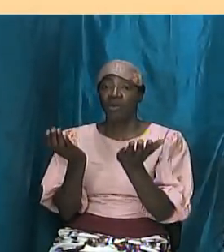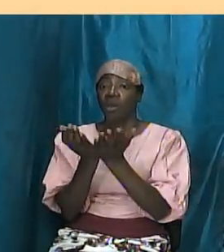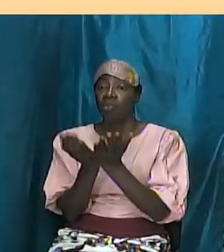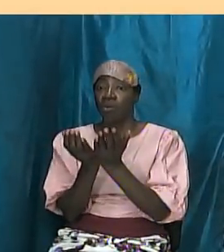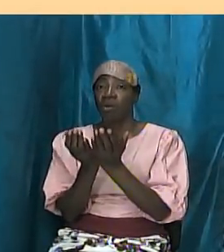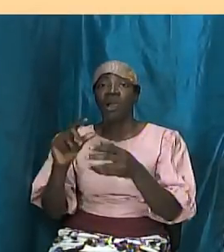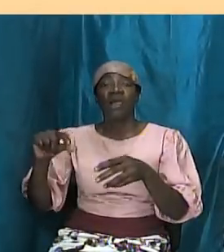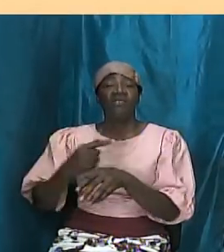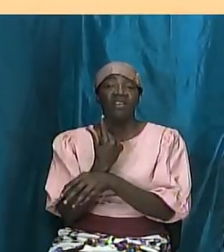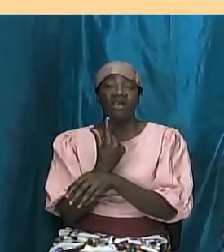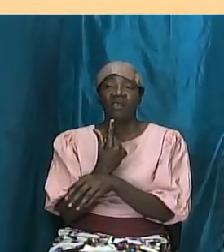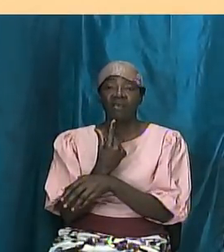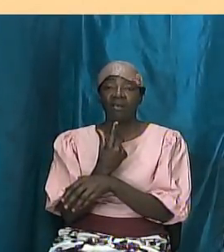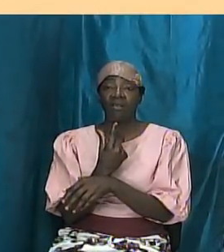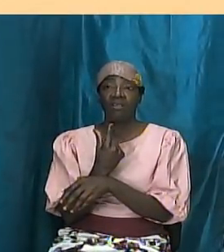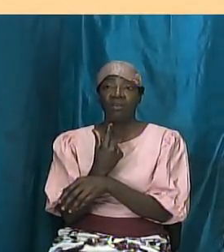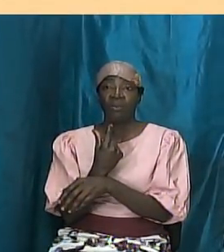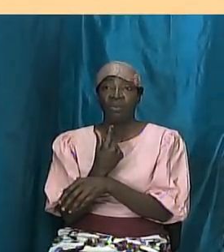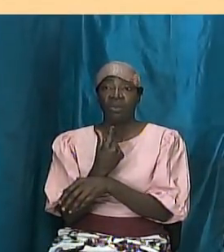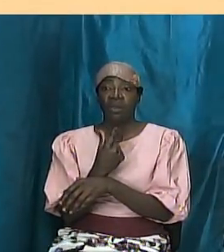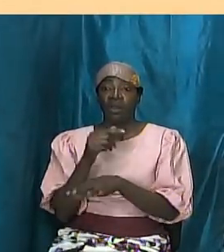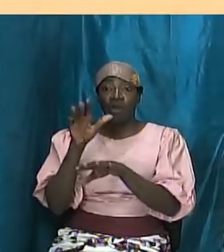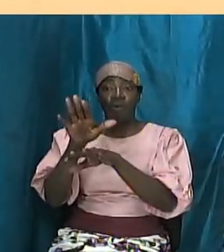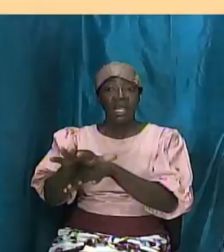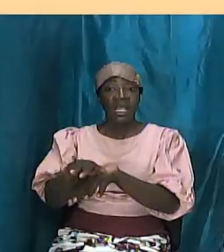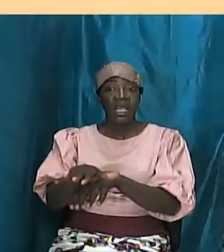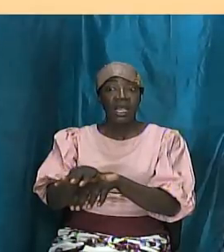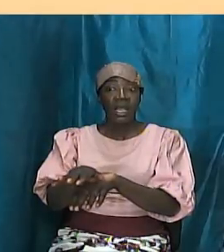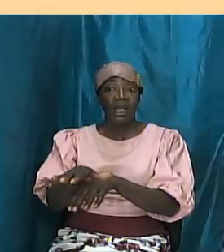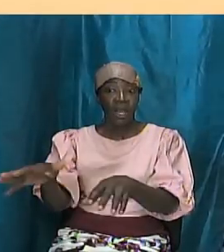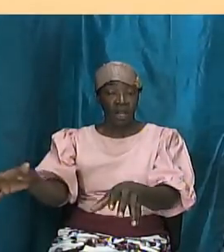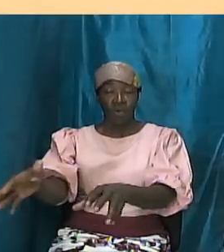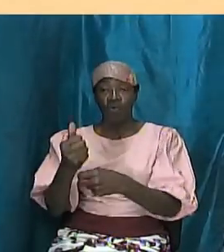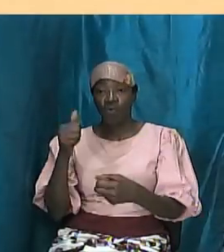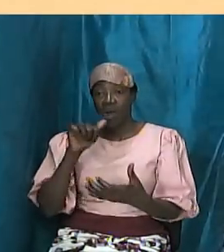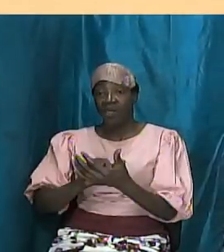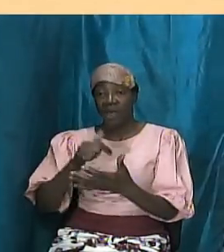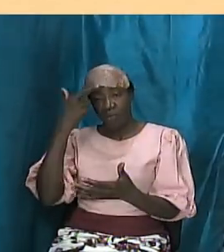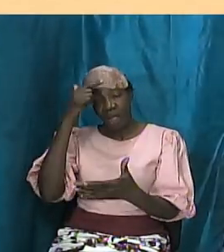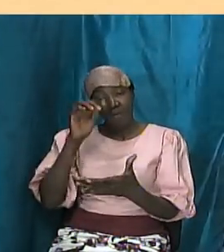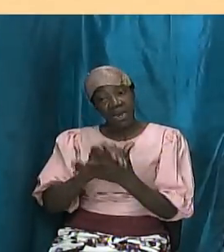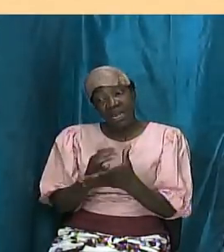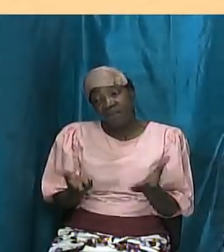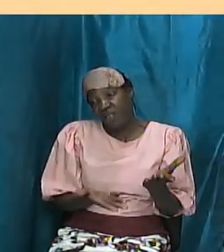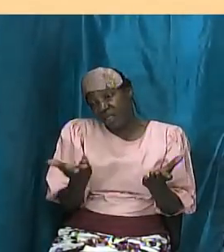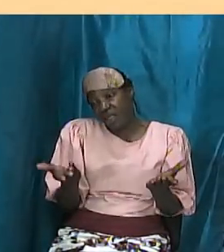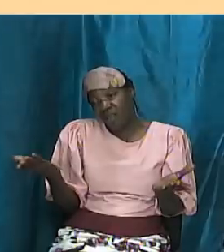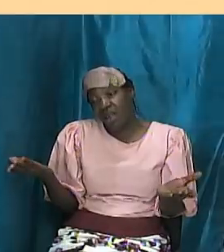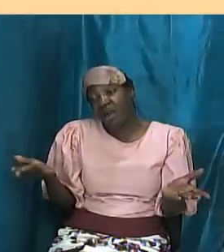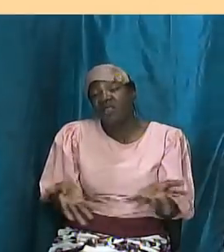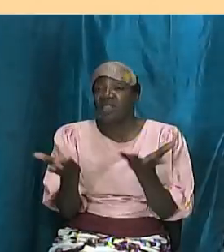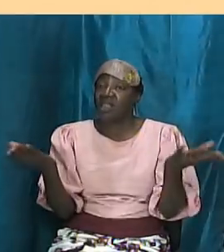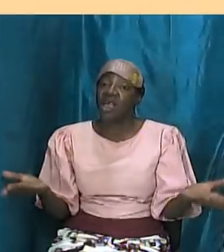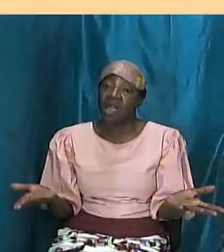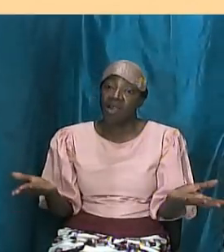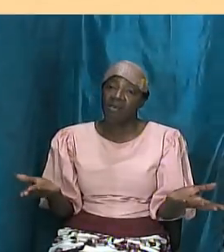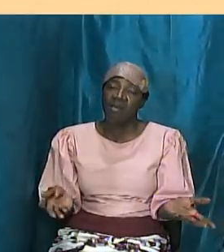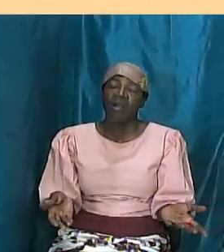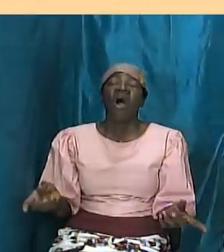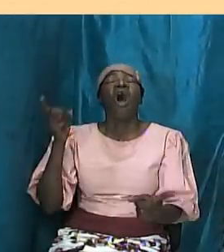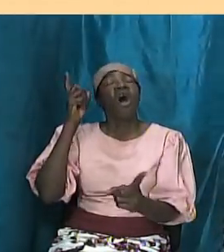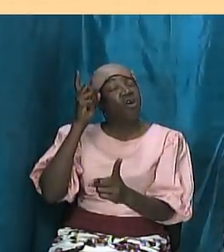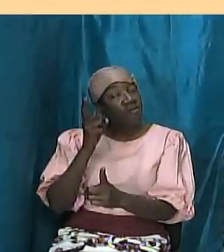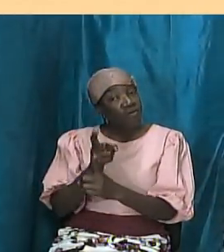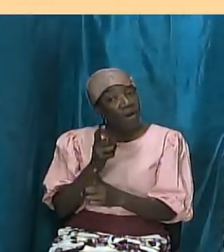We claim in many instances that we believe the things are there, that are there, are right